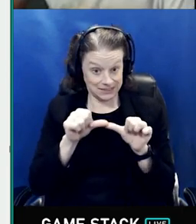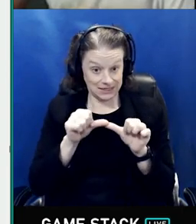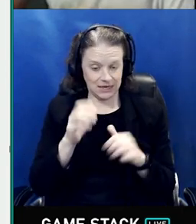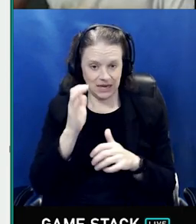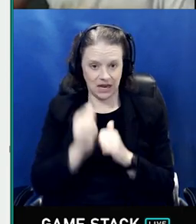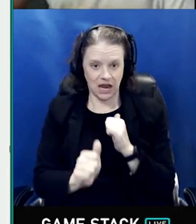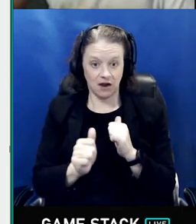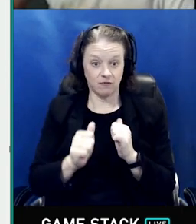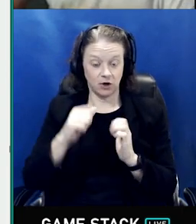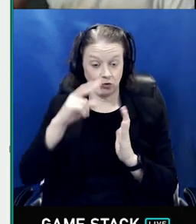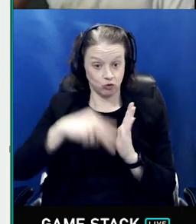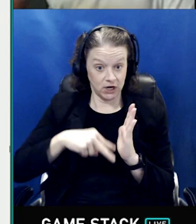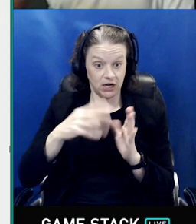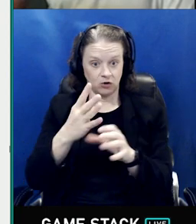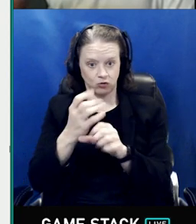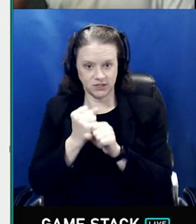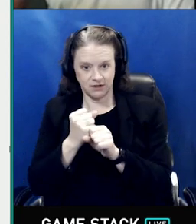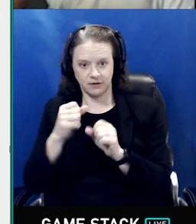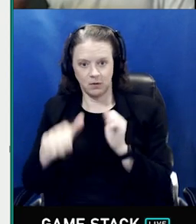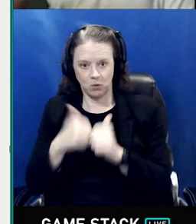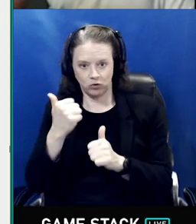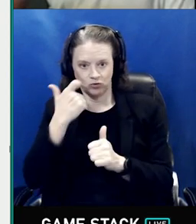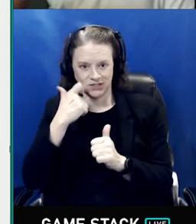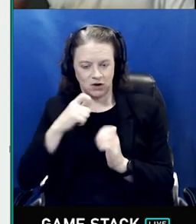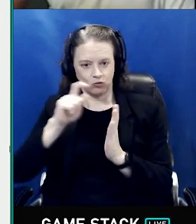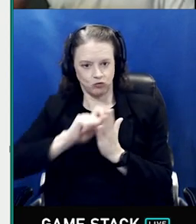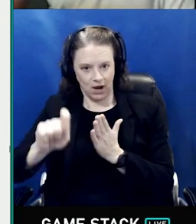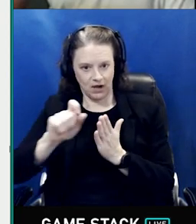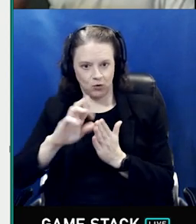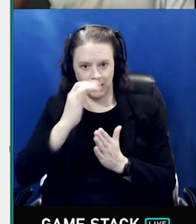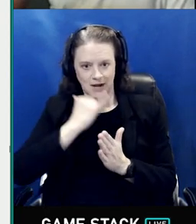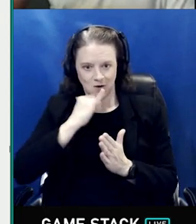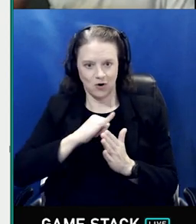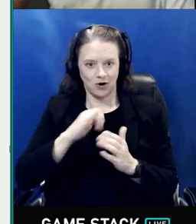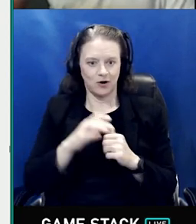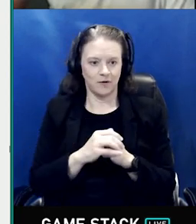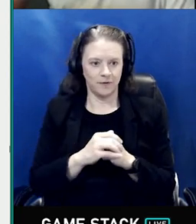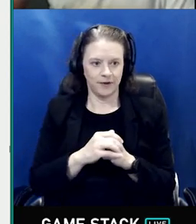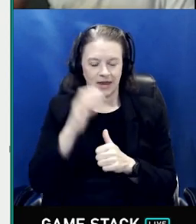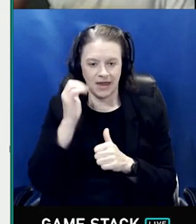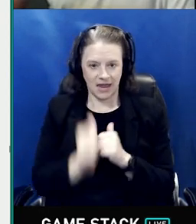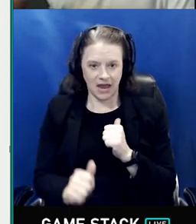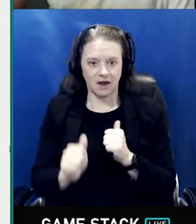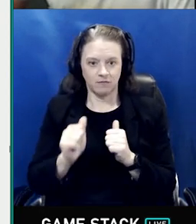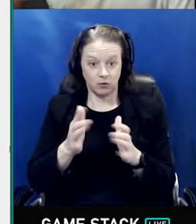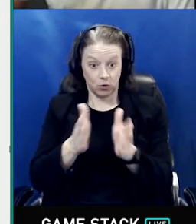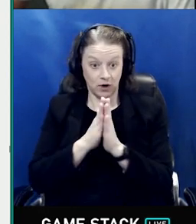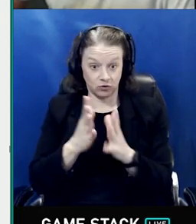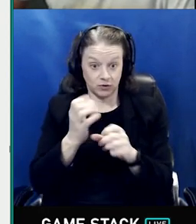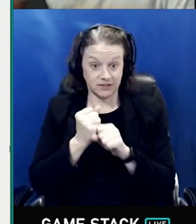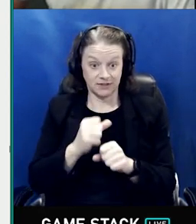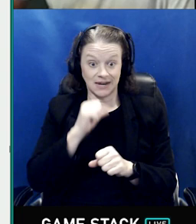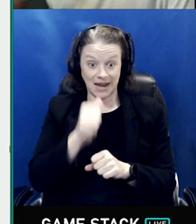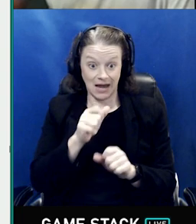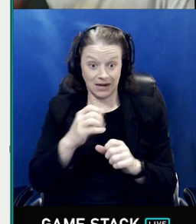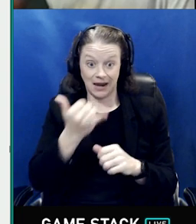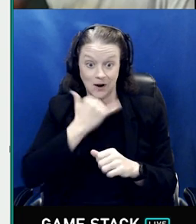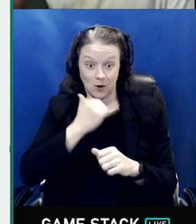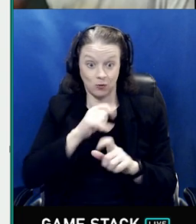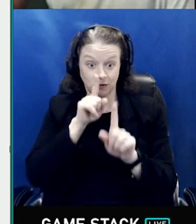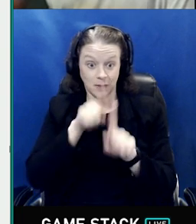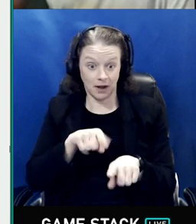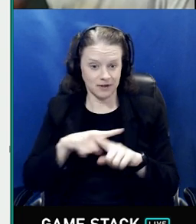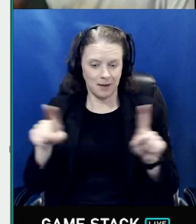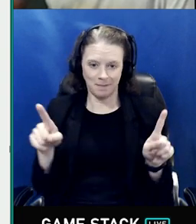error. Availability, so every request receives a non-error response, but without the guarantee that it's going to contain the